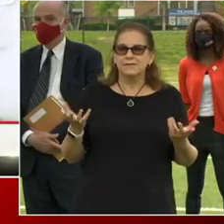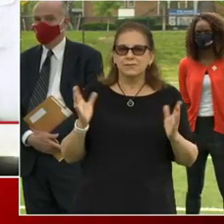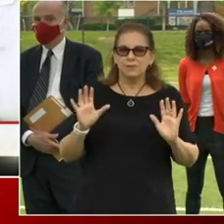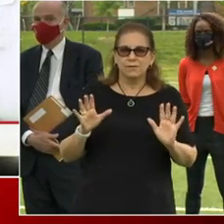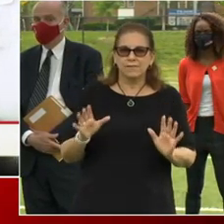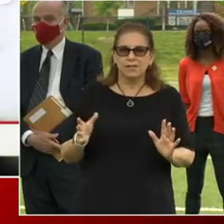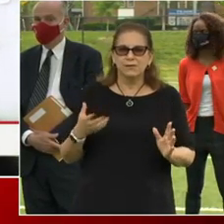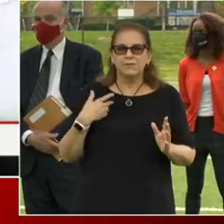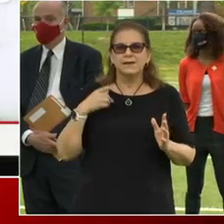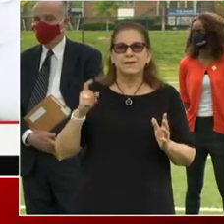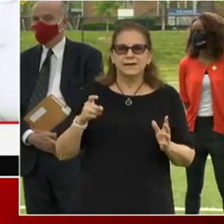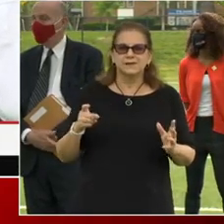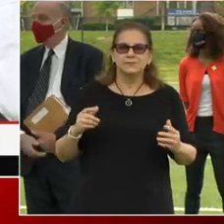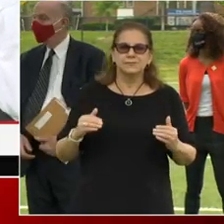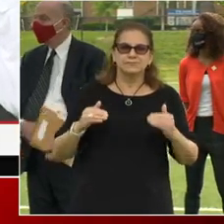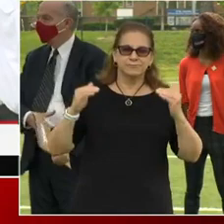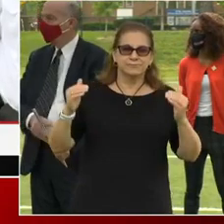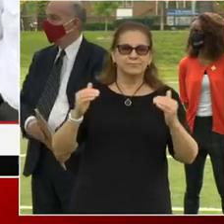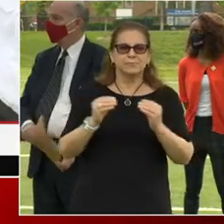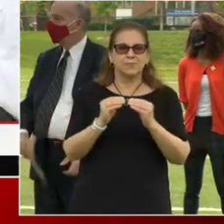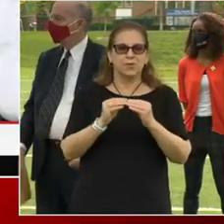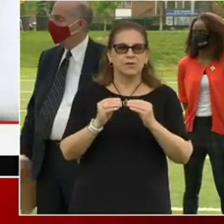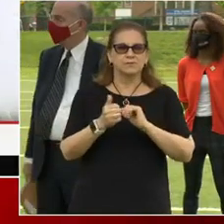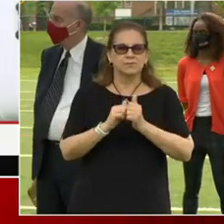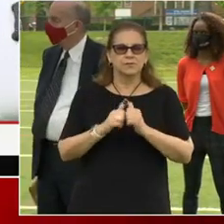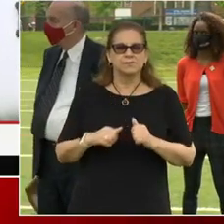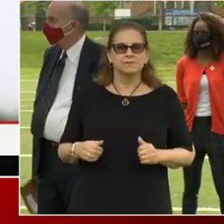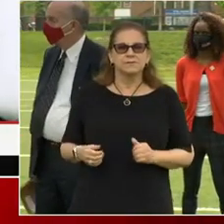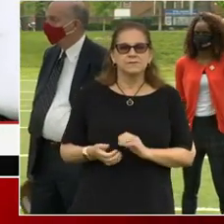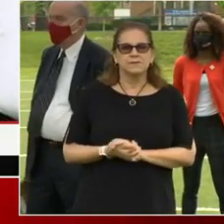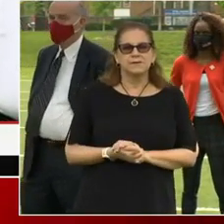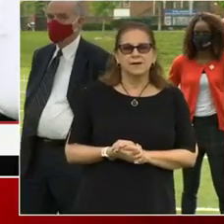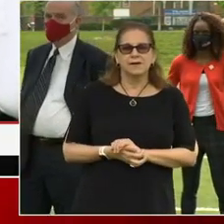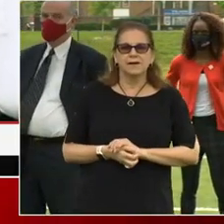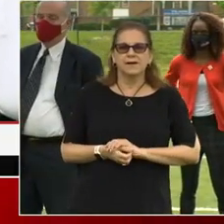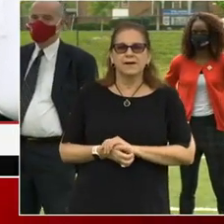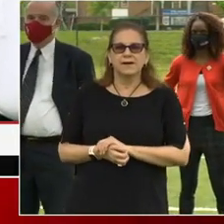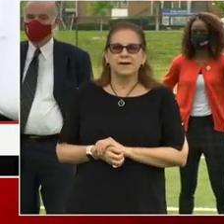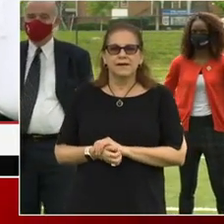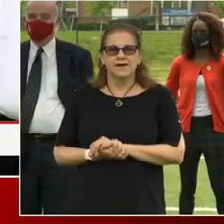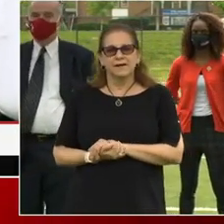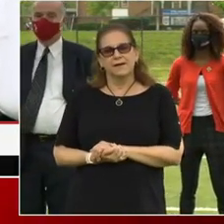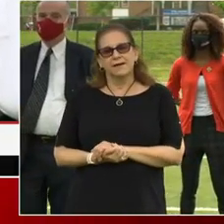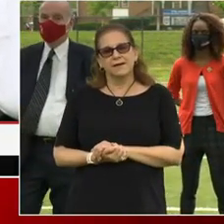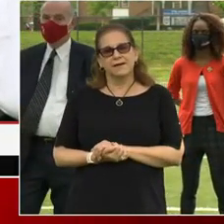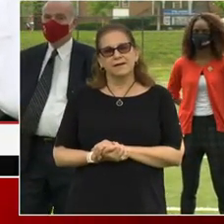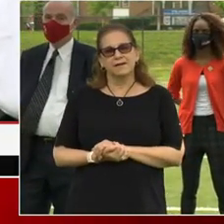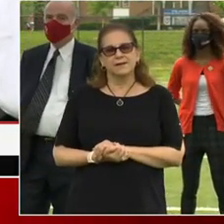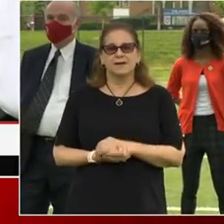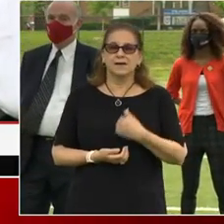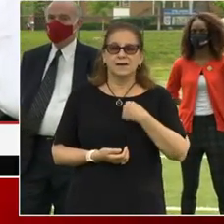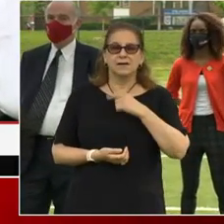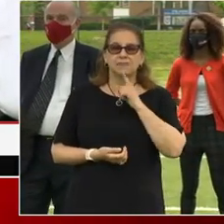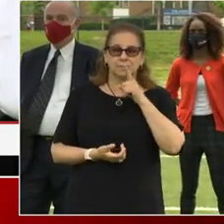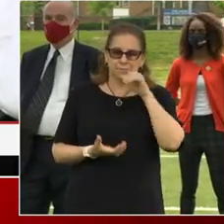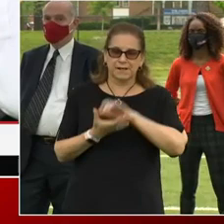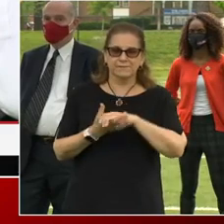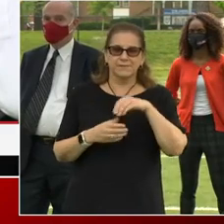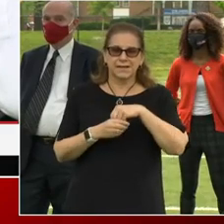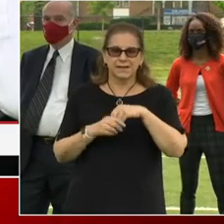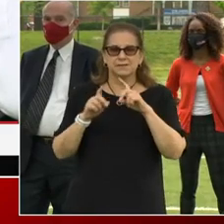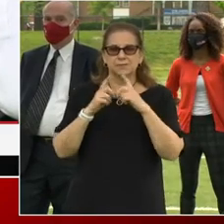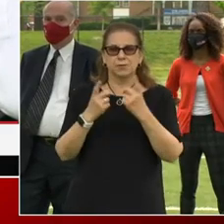well, we should be. I agree with you. So I'm passionate about this DPR because I was born